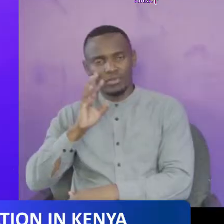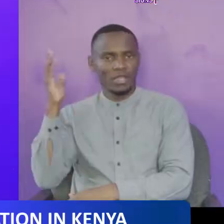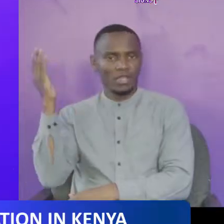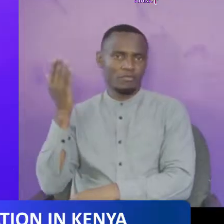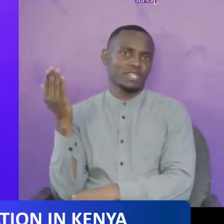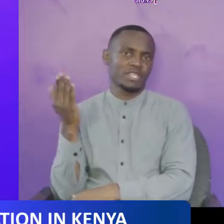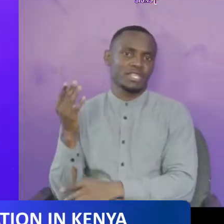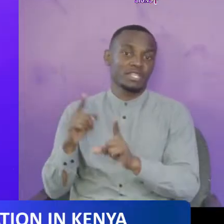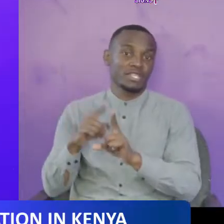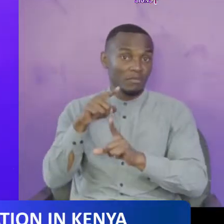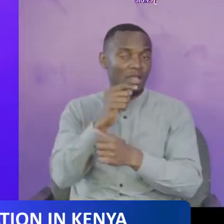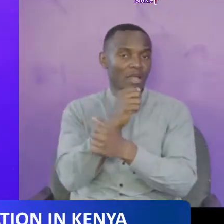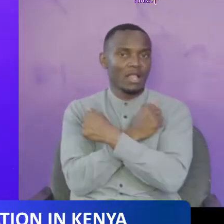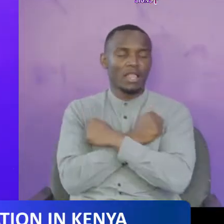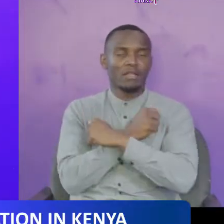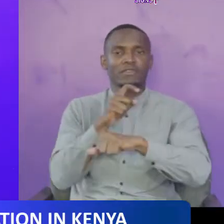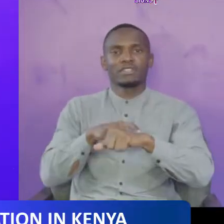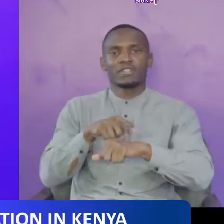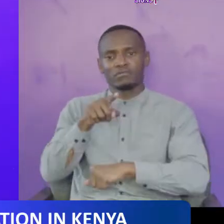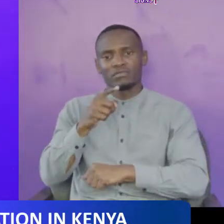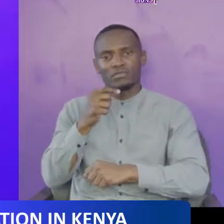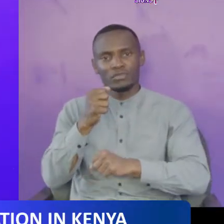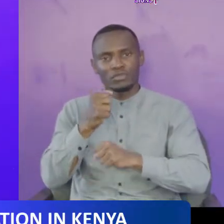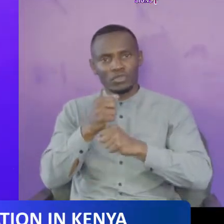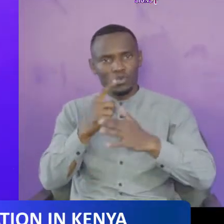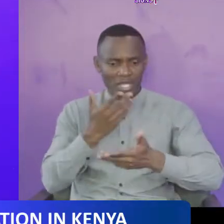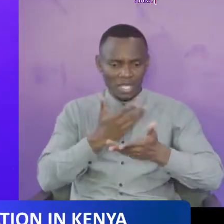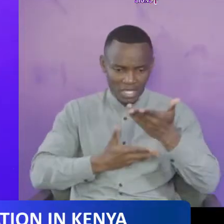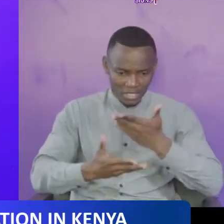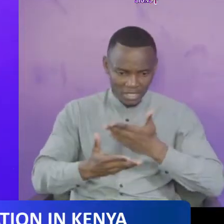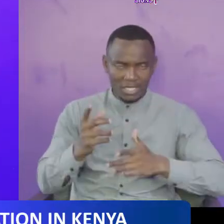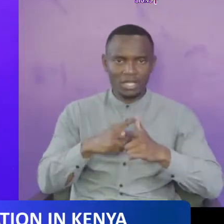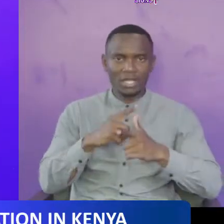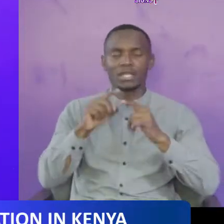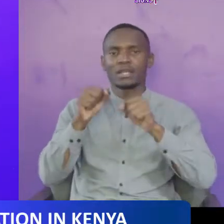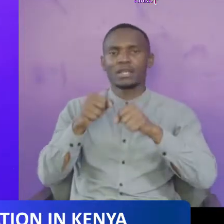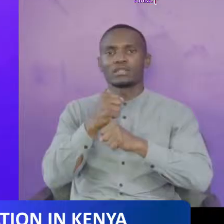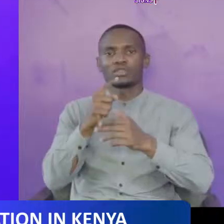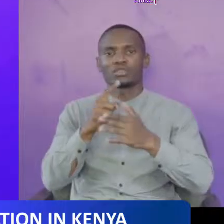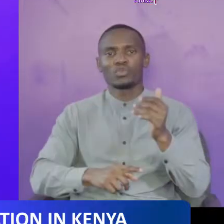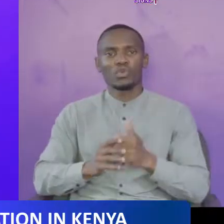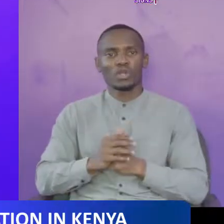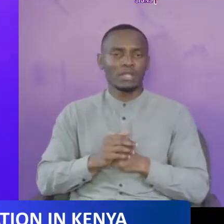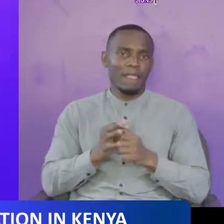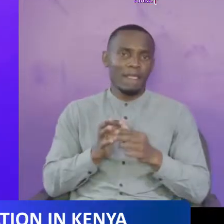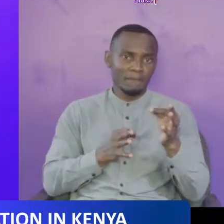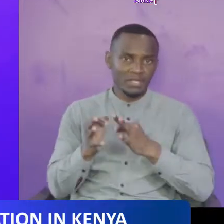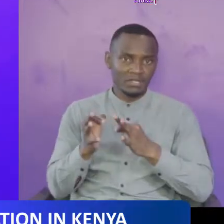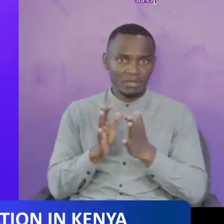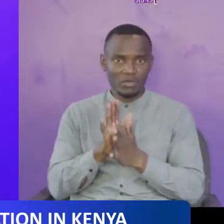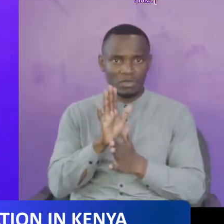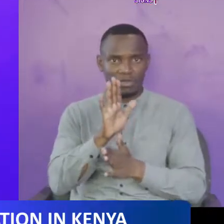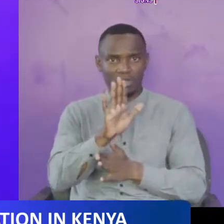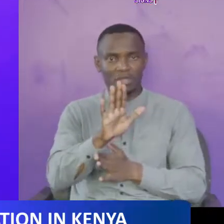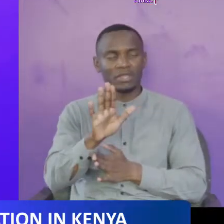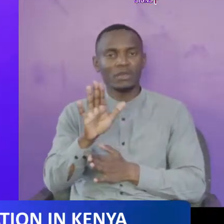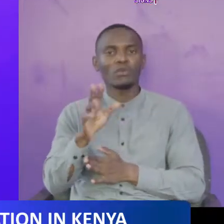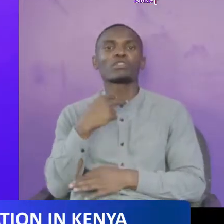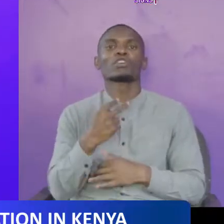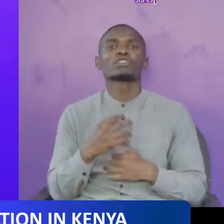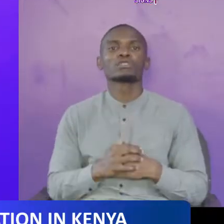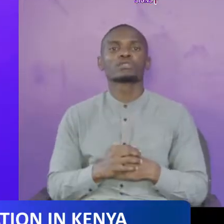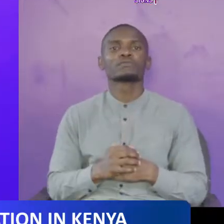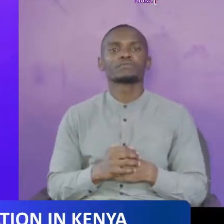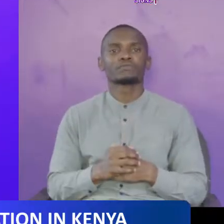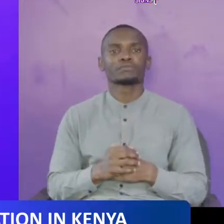they are able now to interact with what they interacted with, but they're able now to articulate it with their voice. And so what I'm